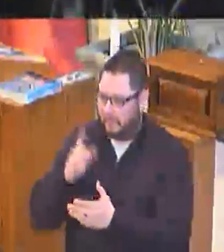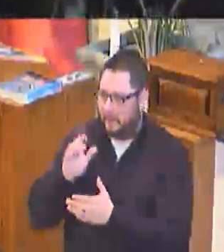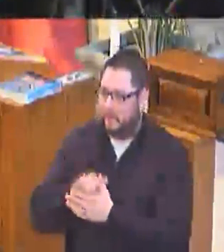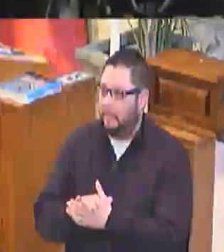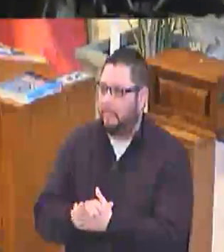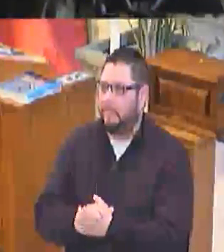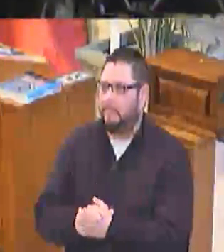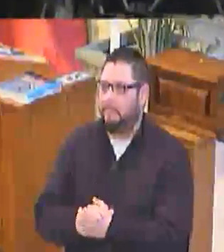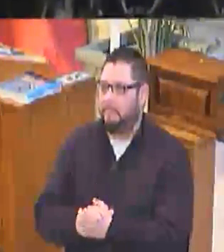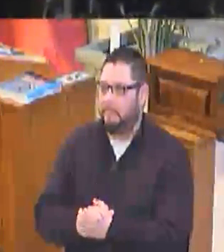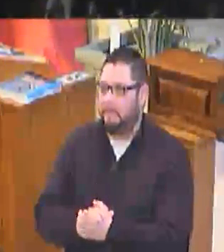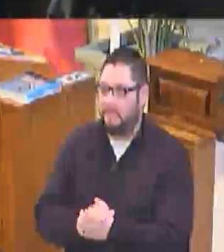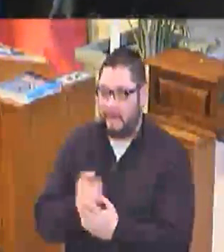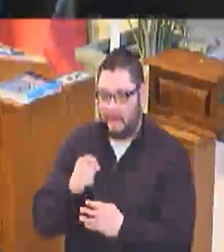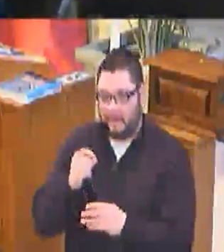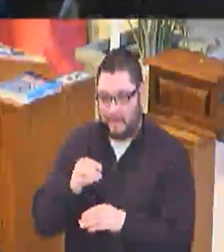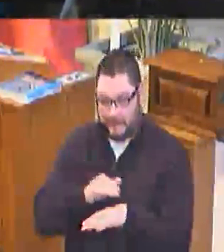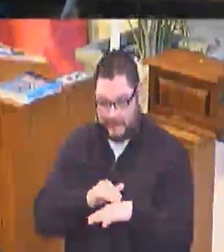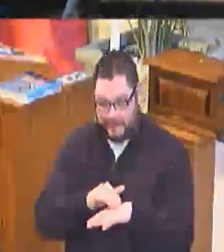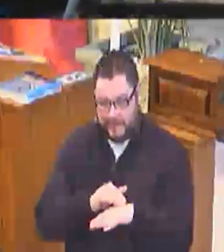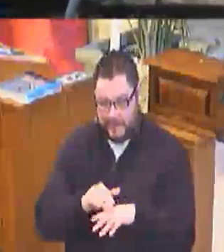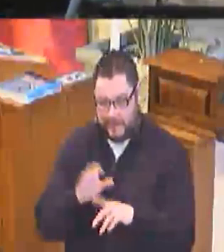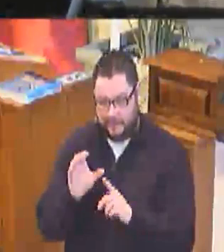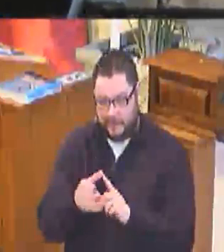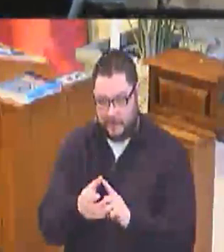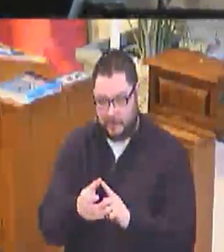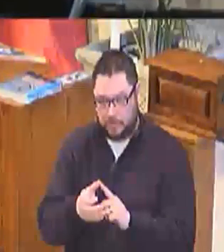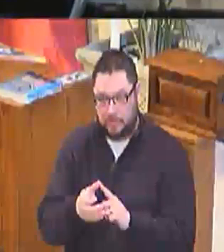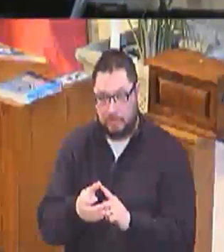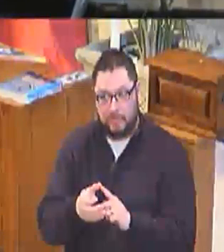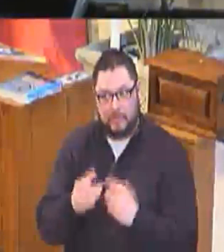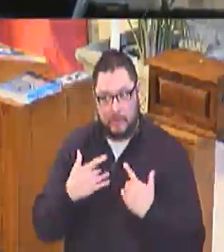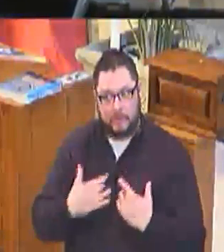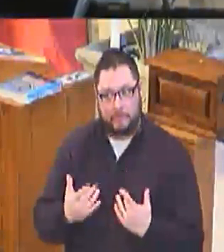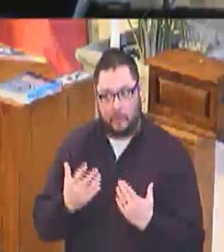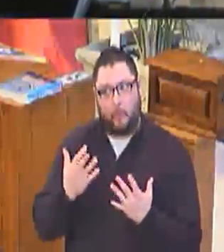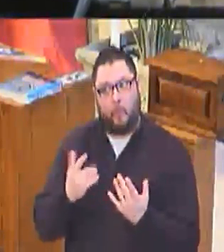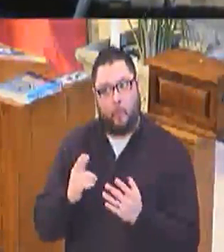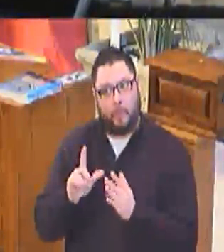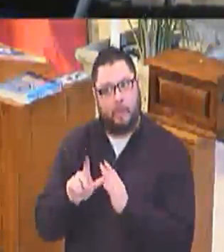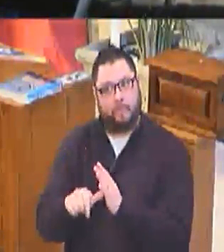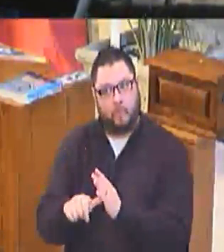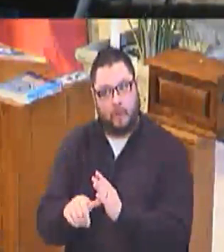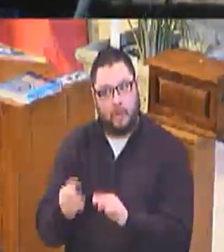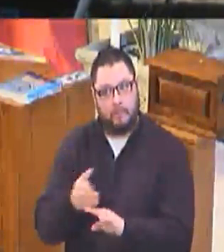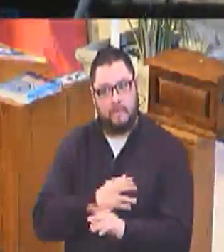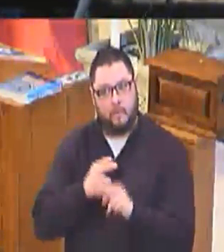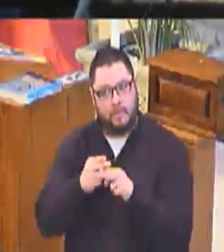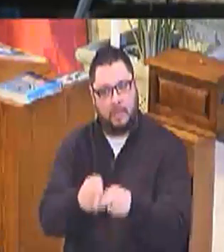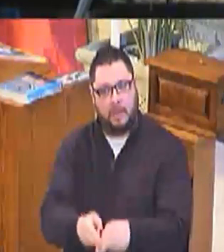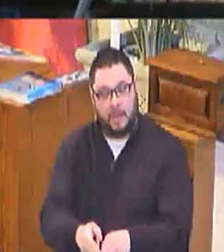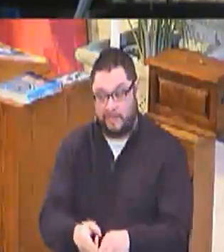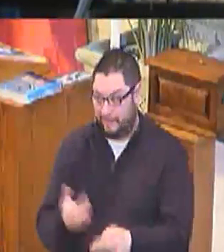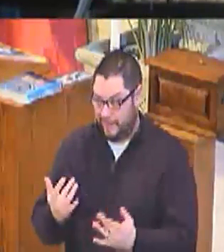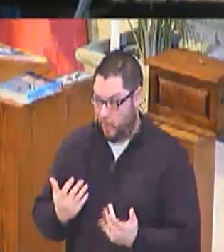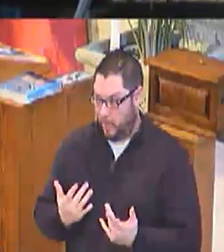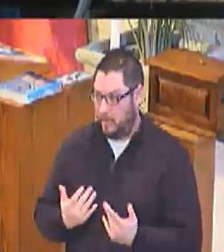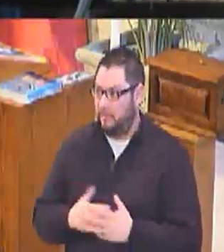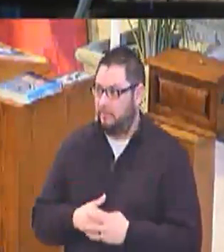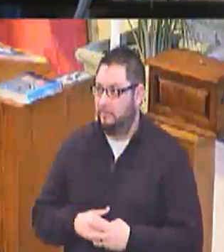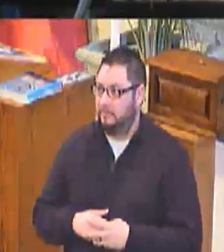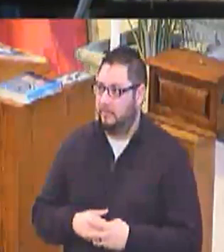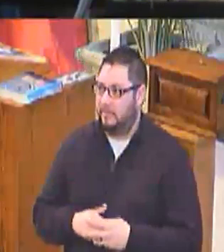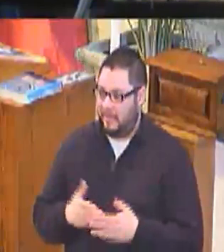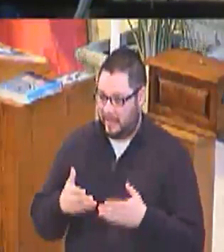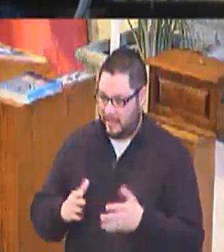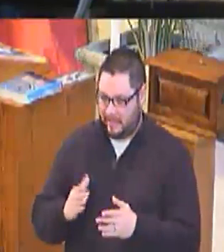that you know, the Native American culture, they actually wait for a while in order to name a baby. They wait. And they